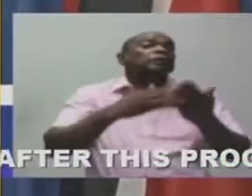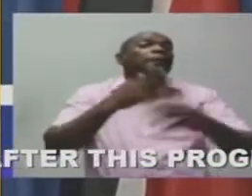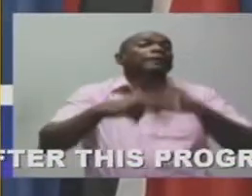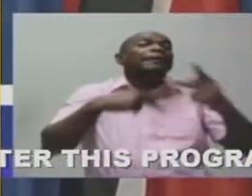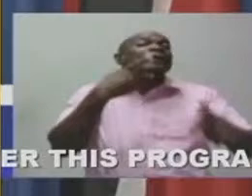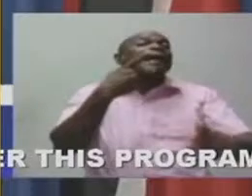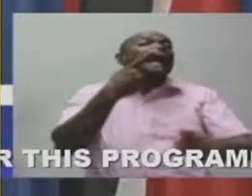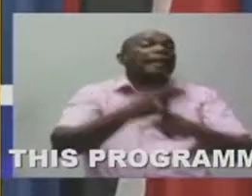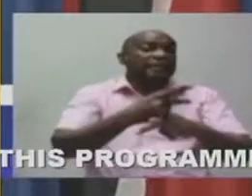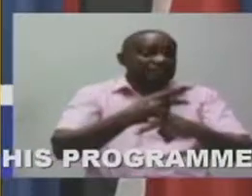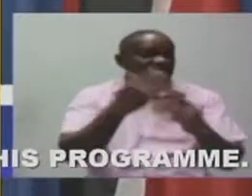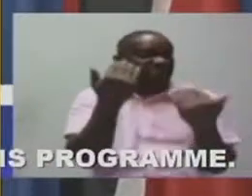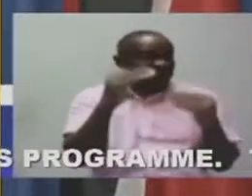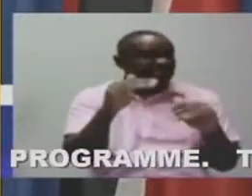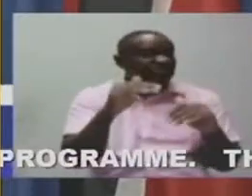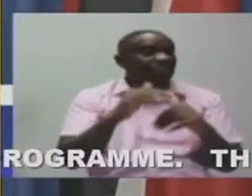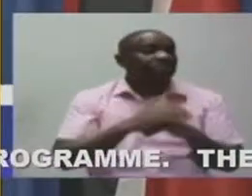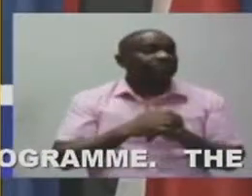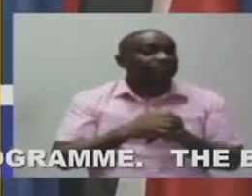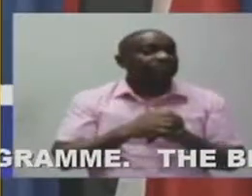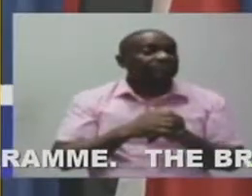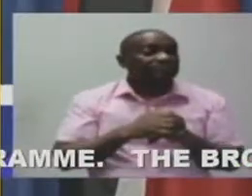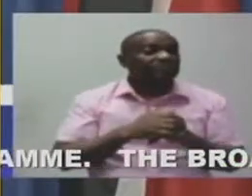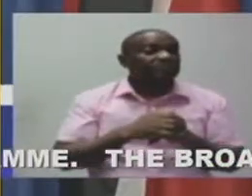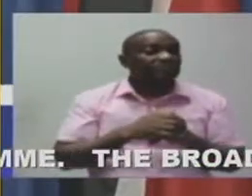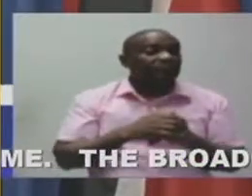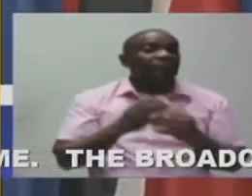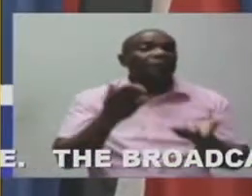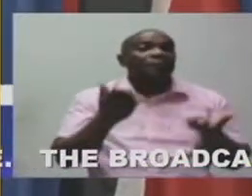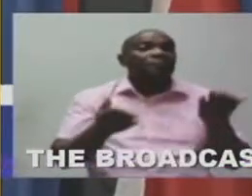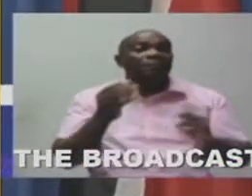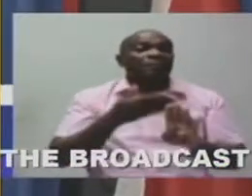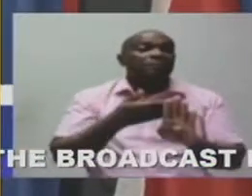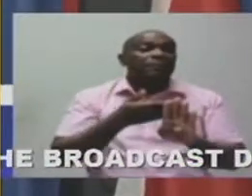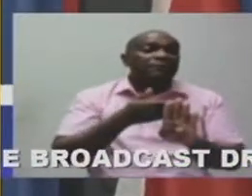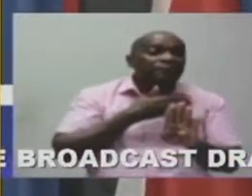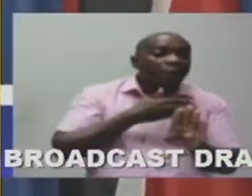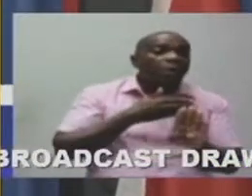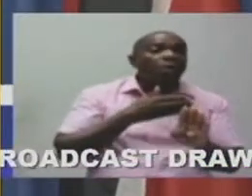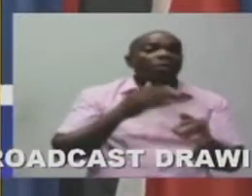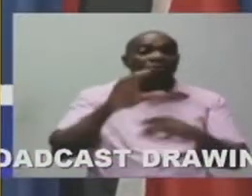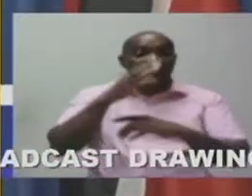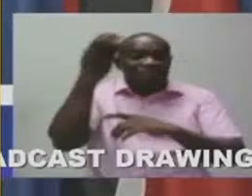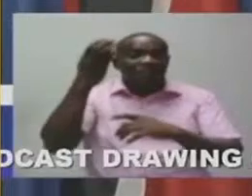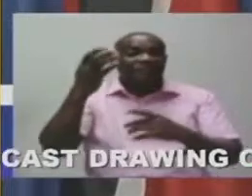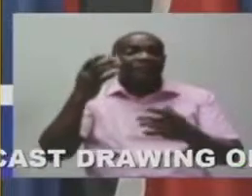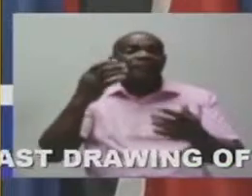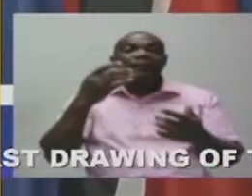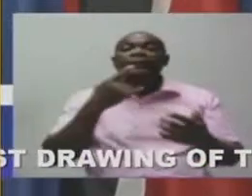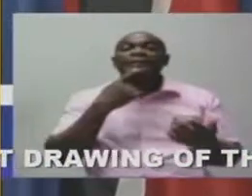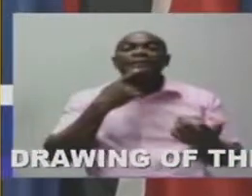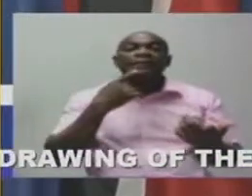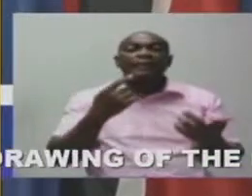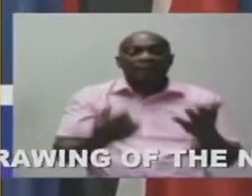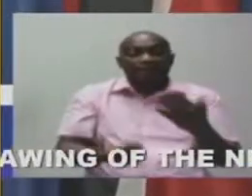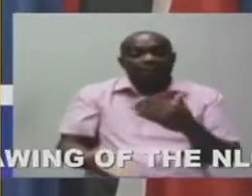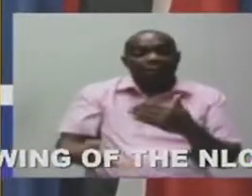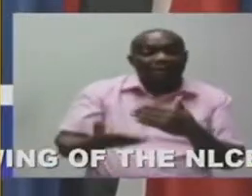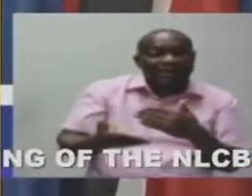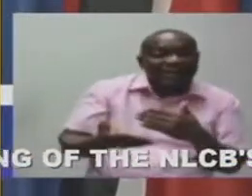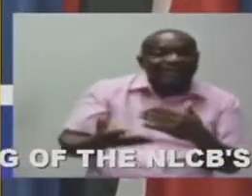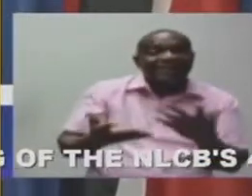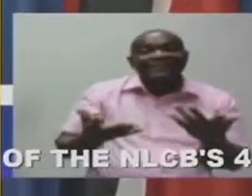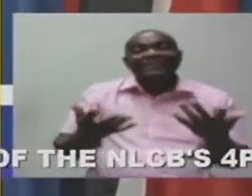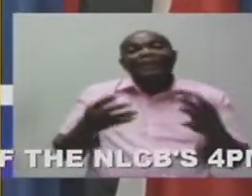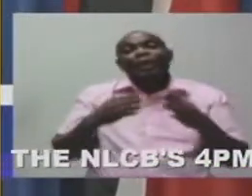would say that maybe we could start with some morning opening up, especially for those people for whom that